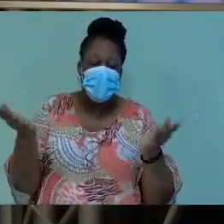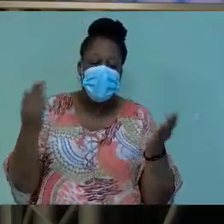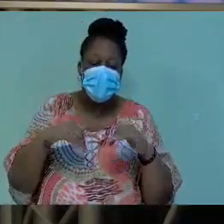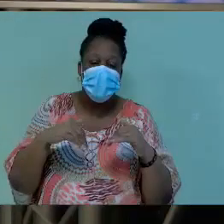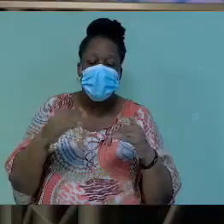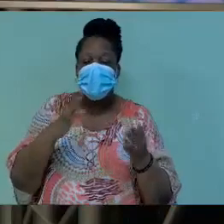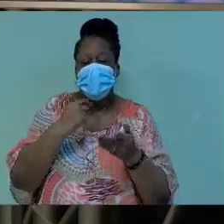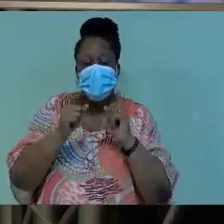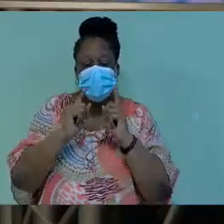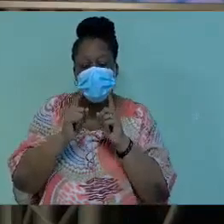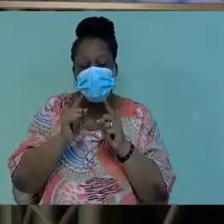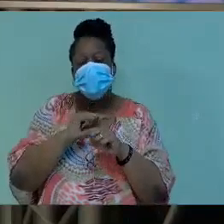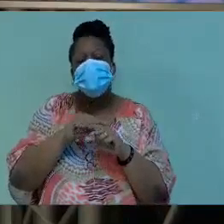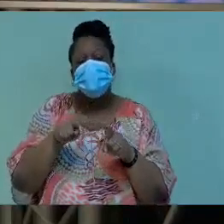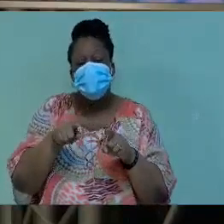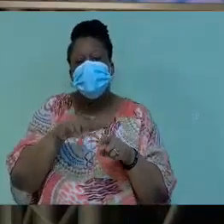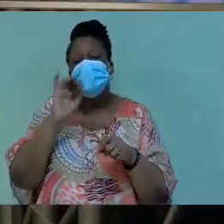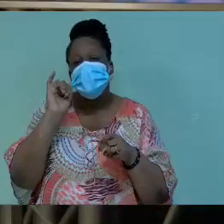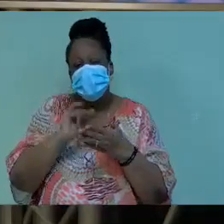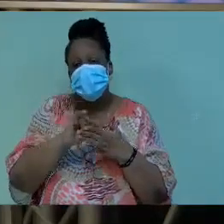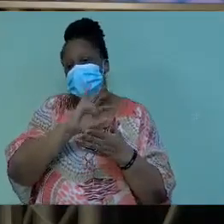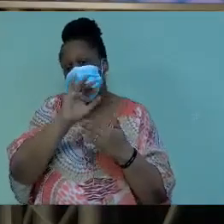the questioning public.